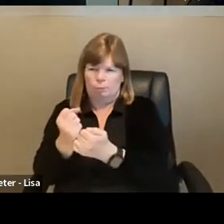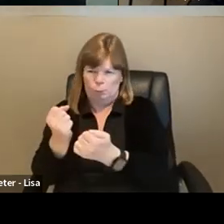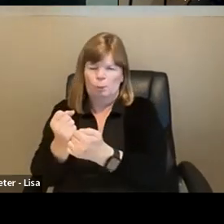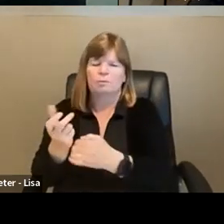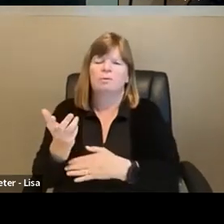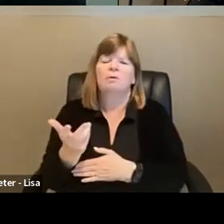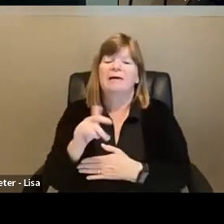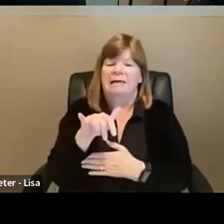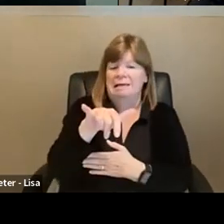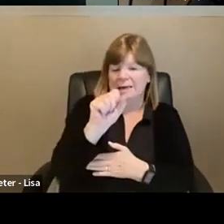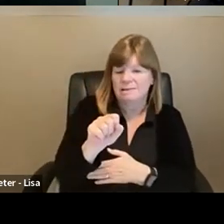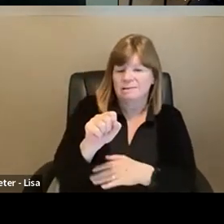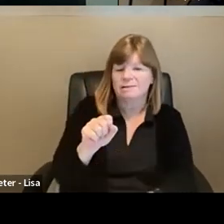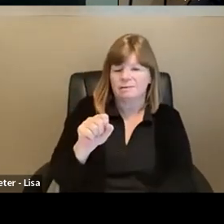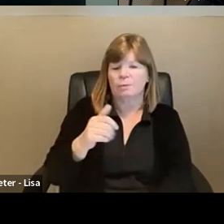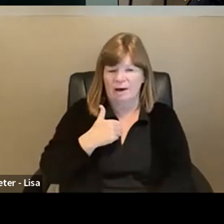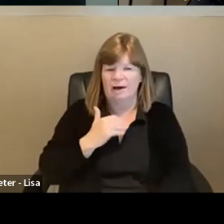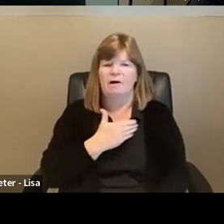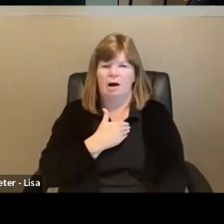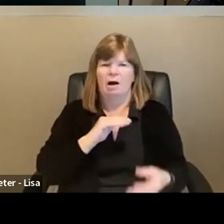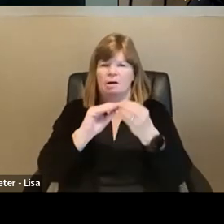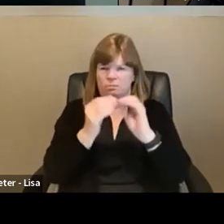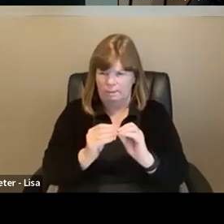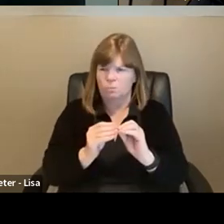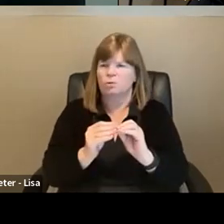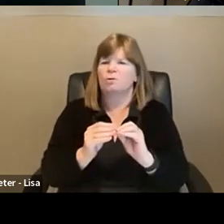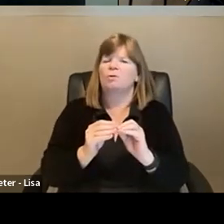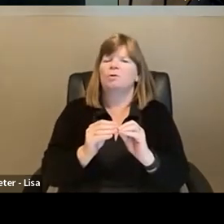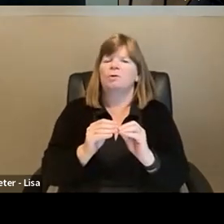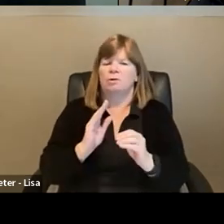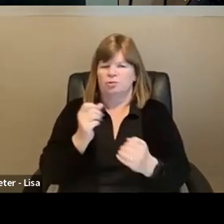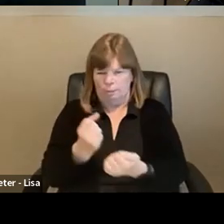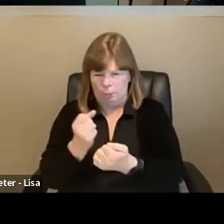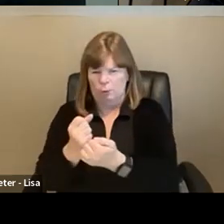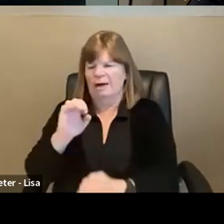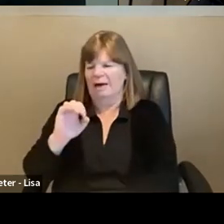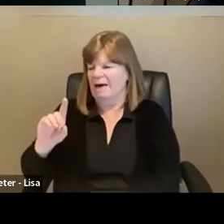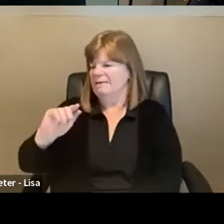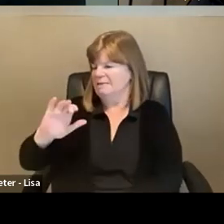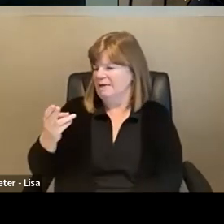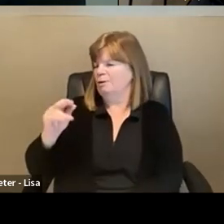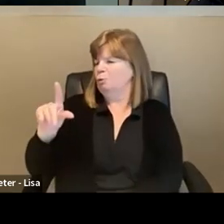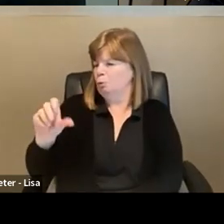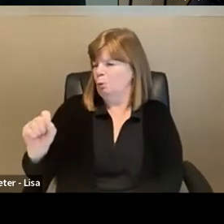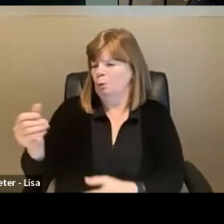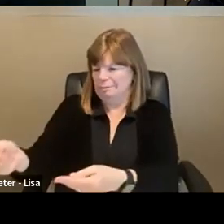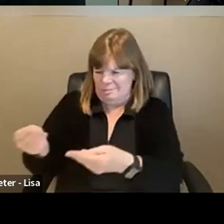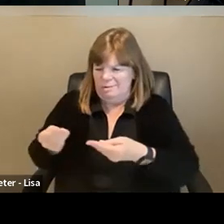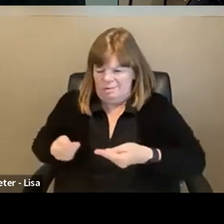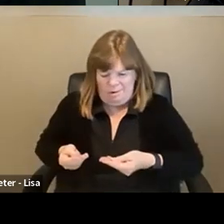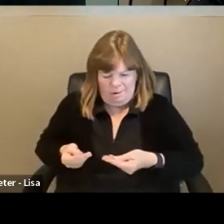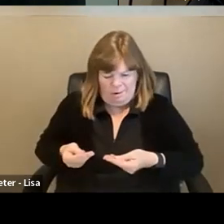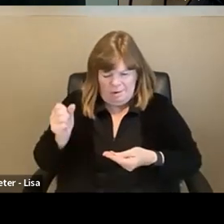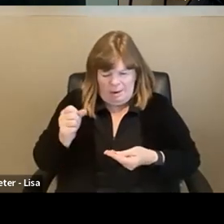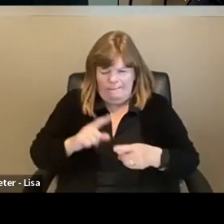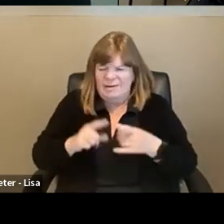while we have, our metrics and the supports that our EdTech tools are giving us, also still